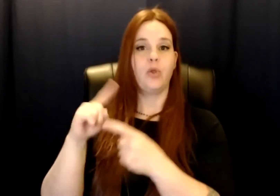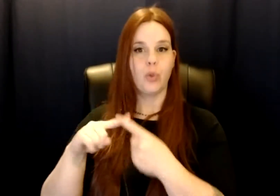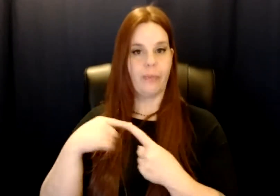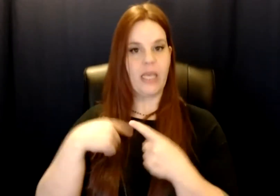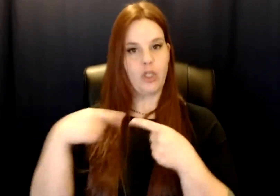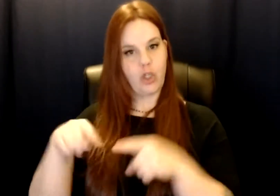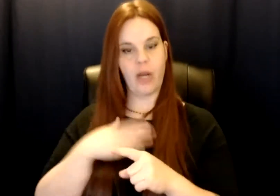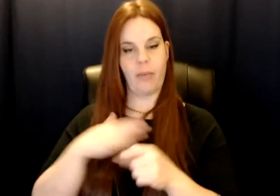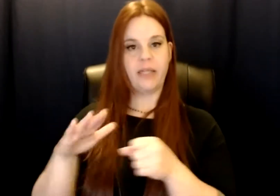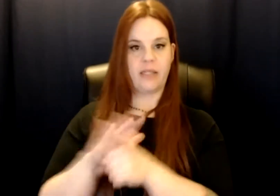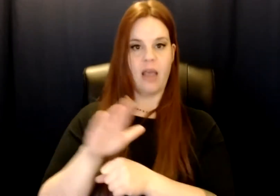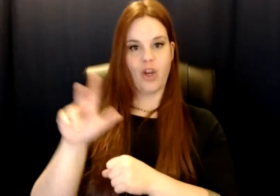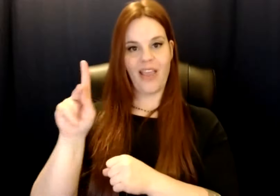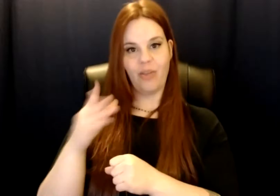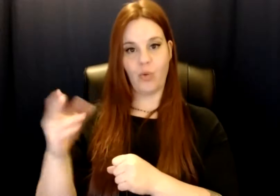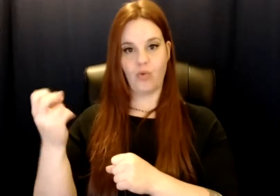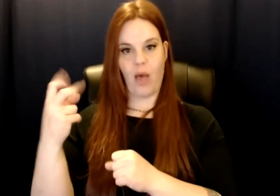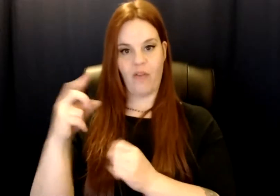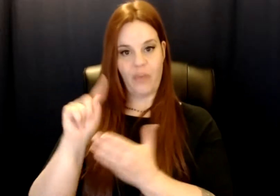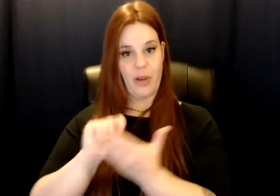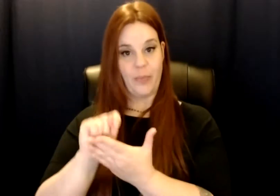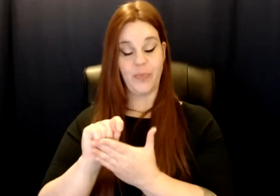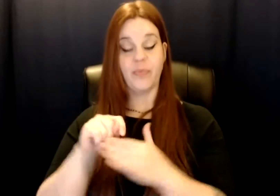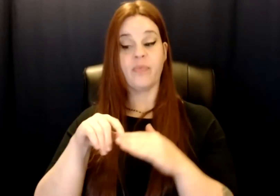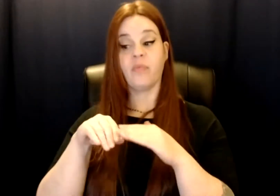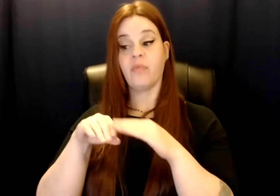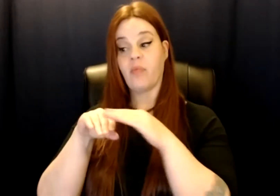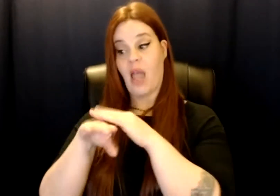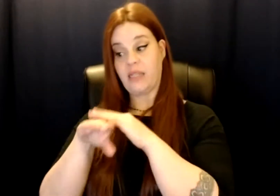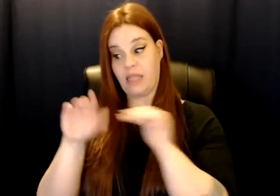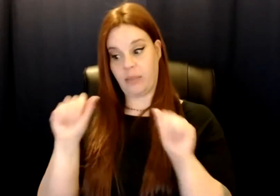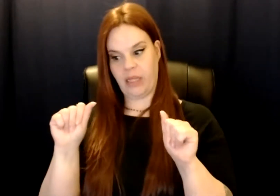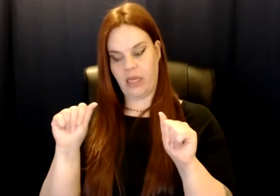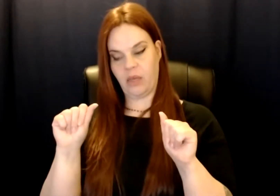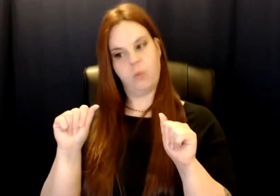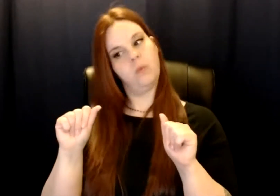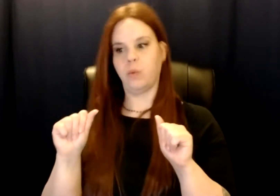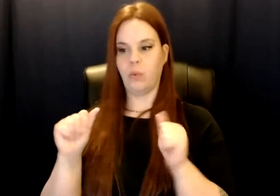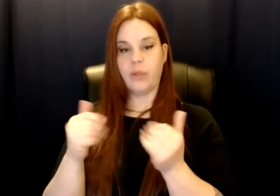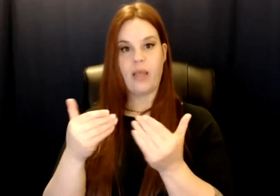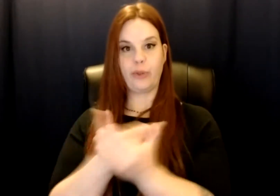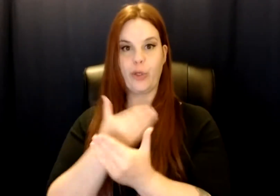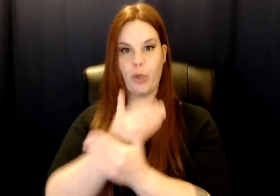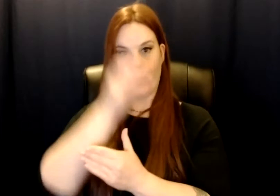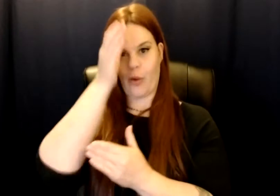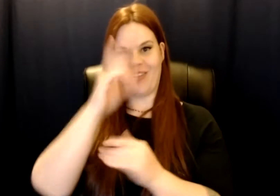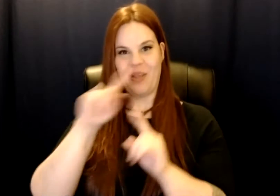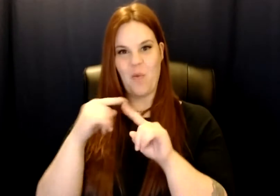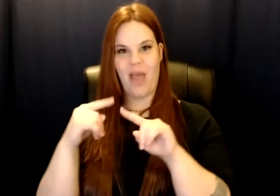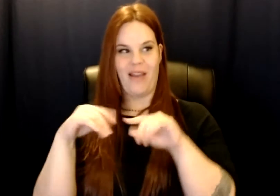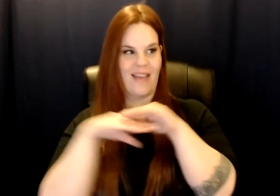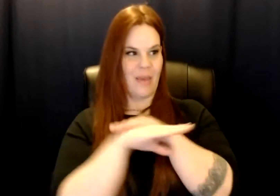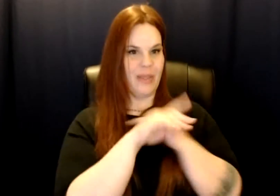12 period. So accessibility was a new concept after I migrated to the US to start